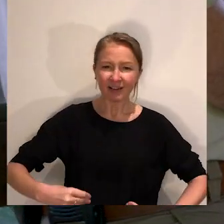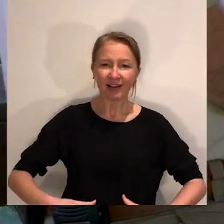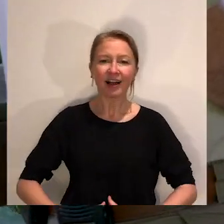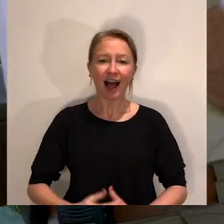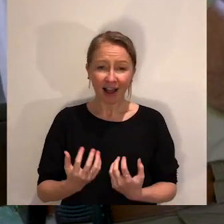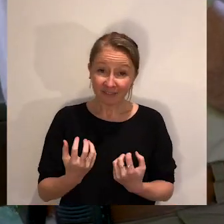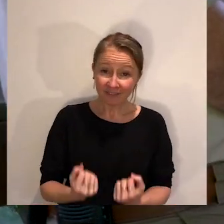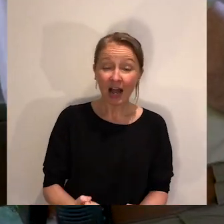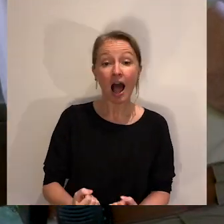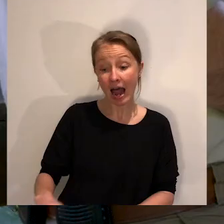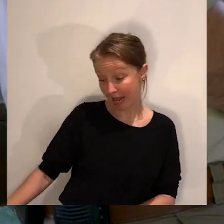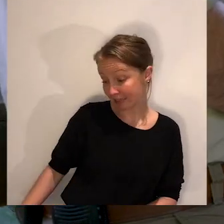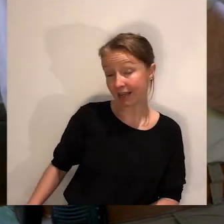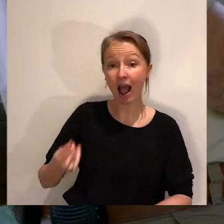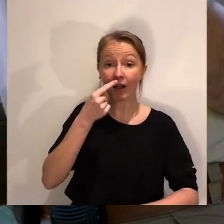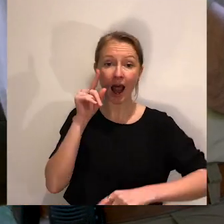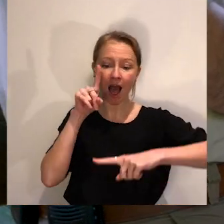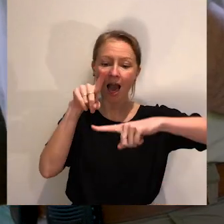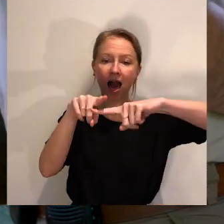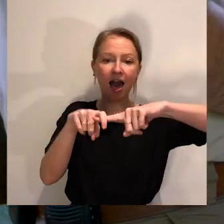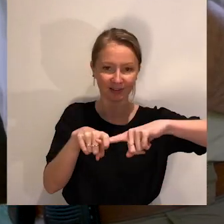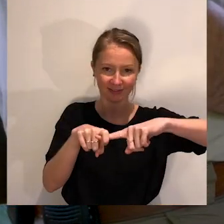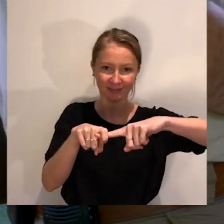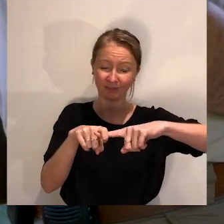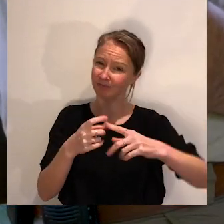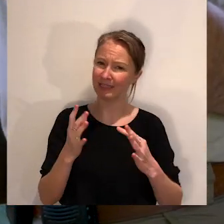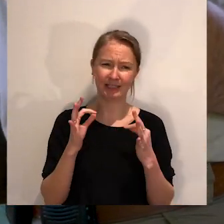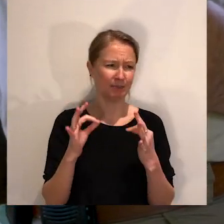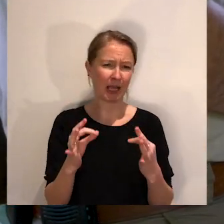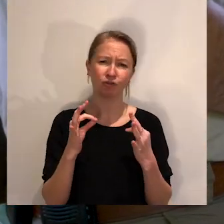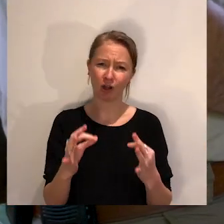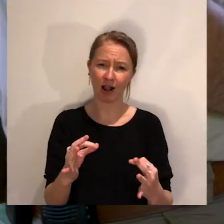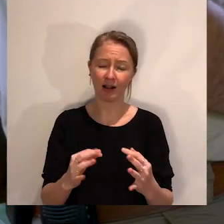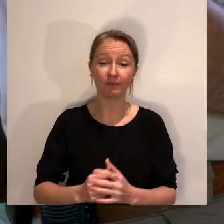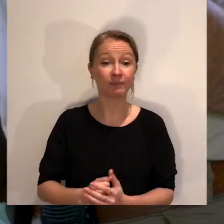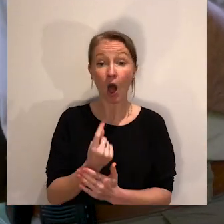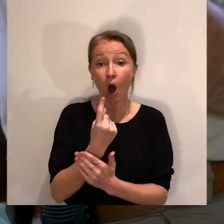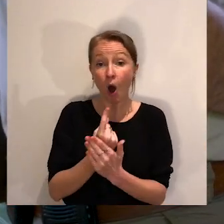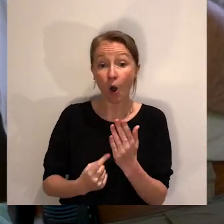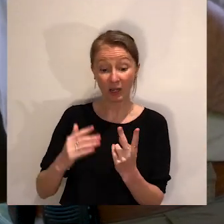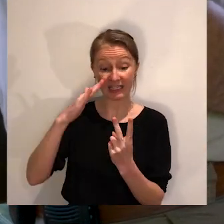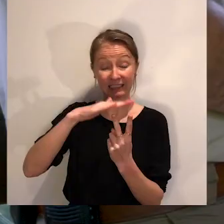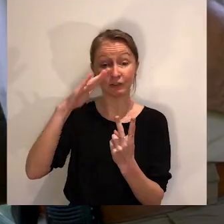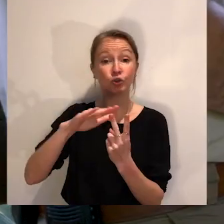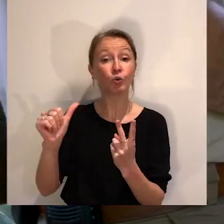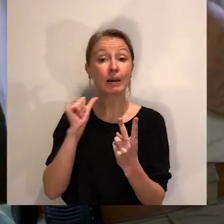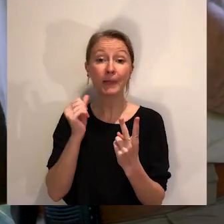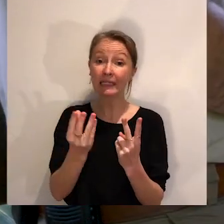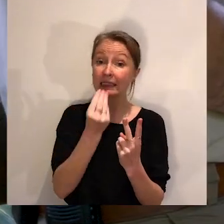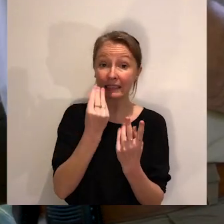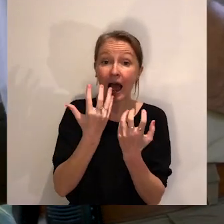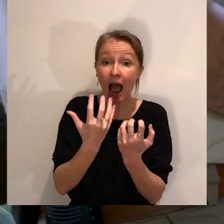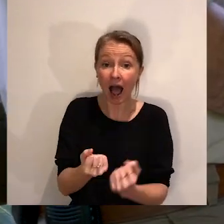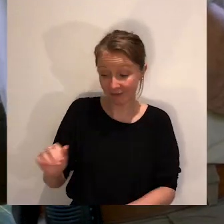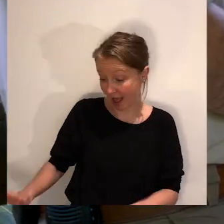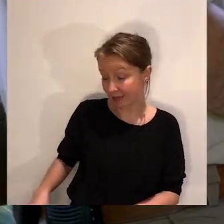And his prehensile tail is one of his very unique adaptations. He's one of the only two carnivores that have a prehensile tail,